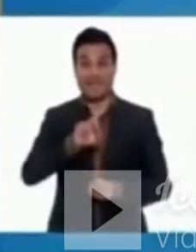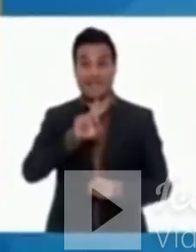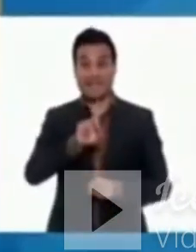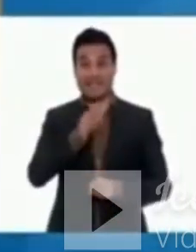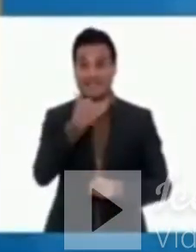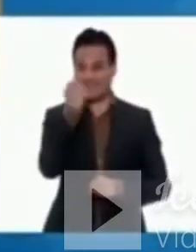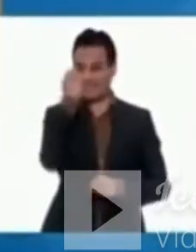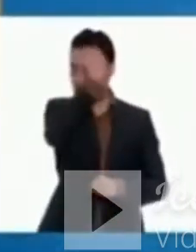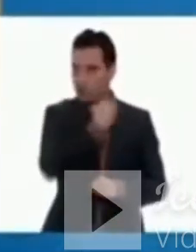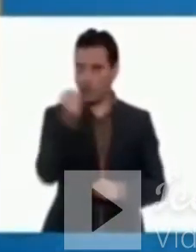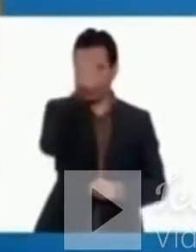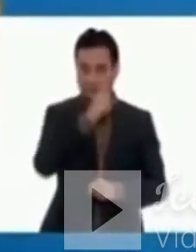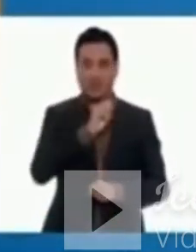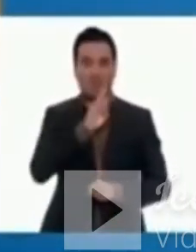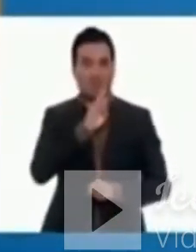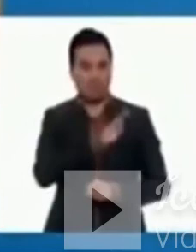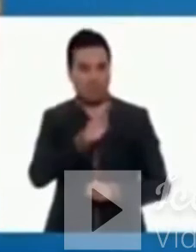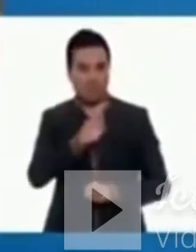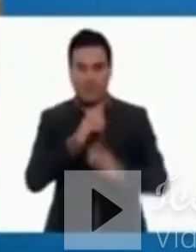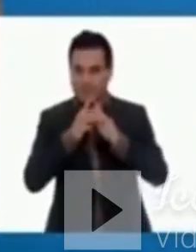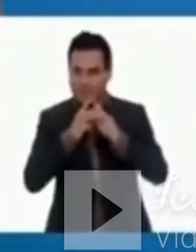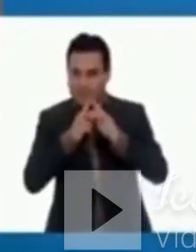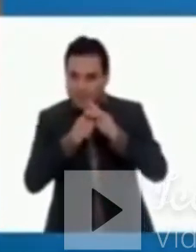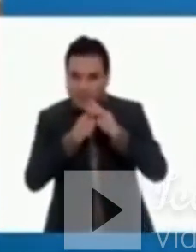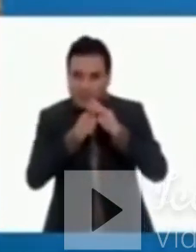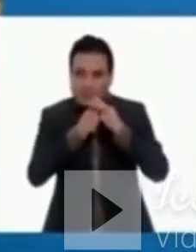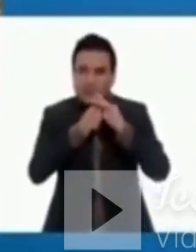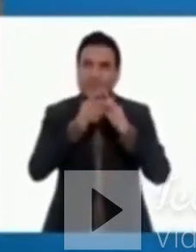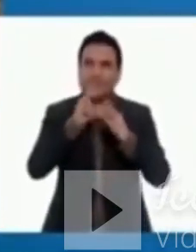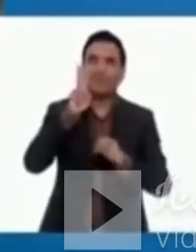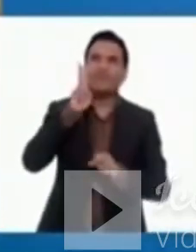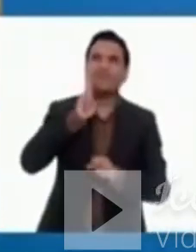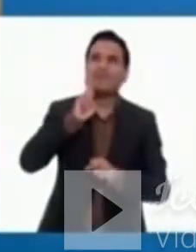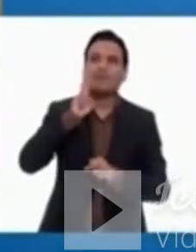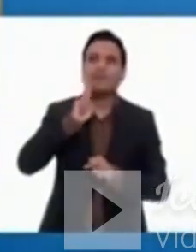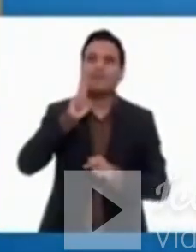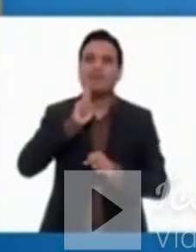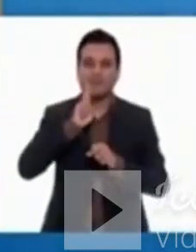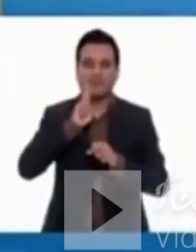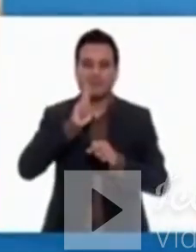trace out the orbits, and set up a time-lapse shot from up on top of a nearby mountain.